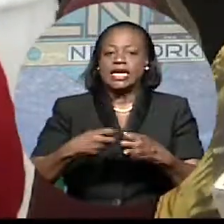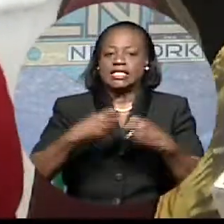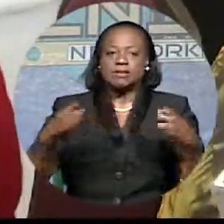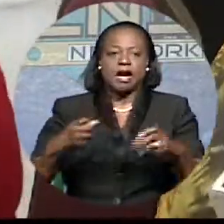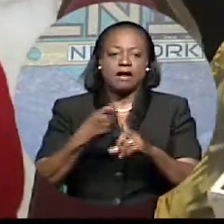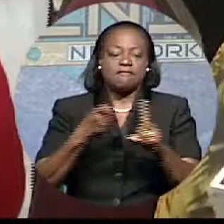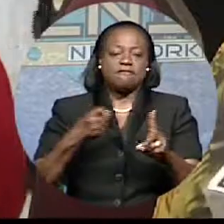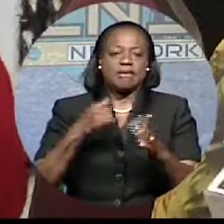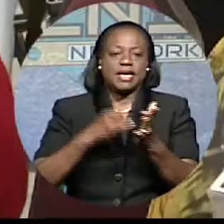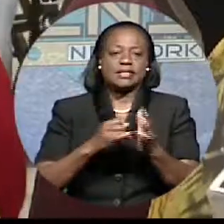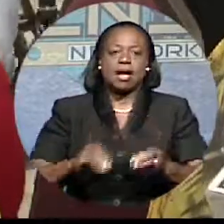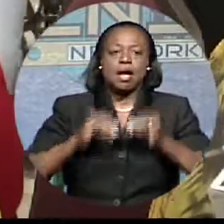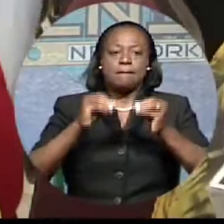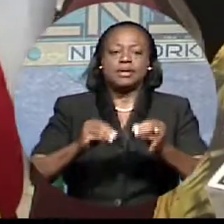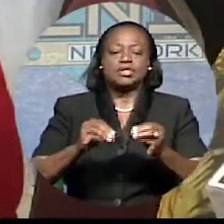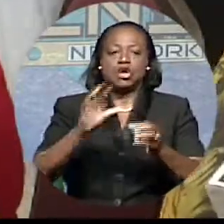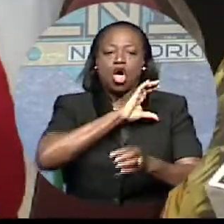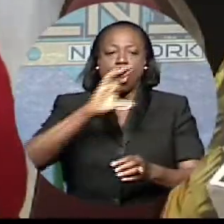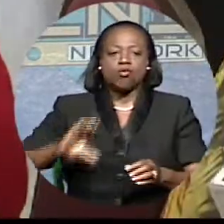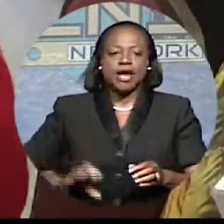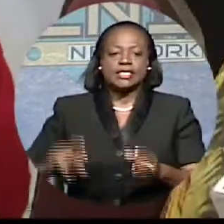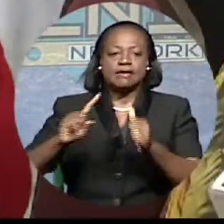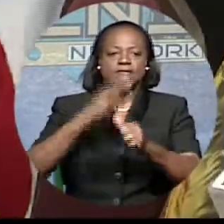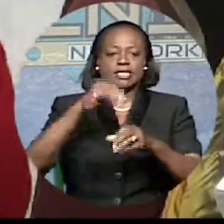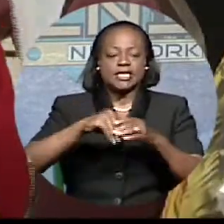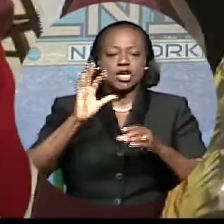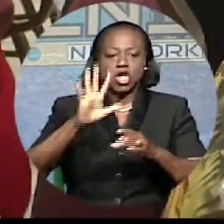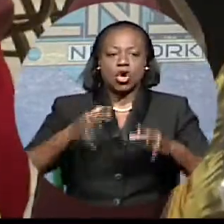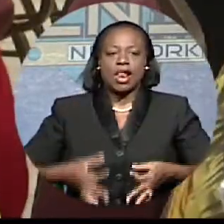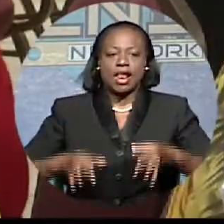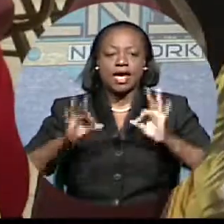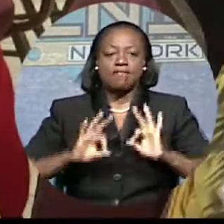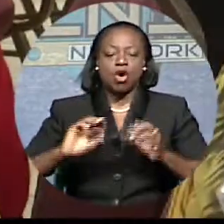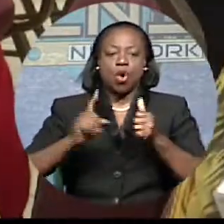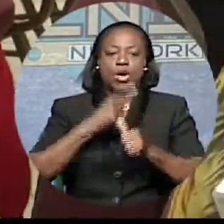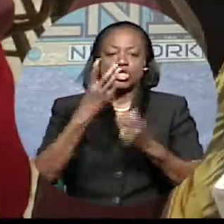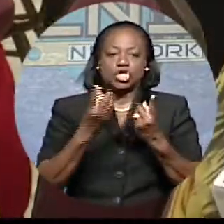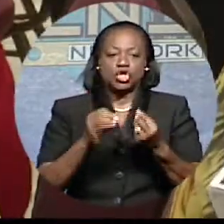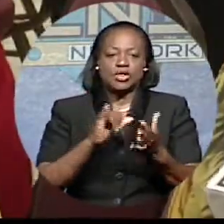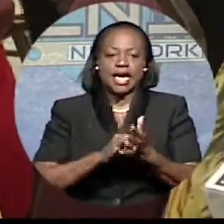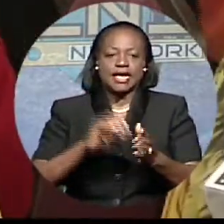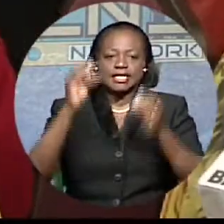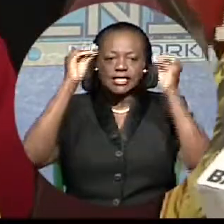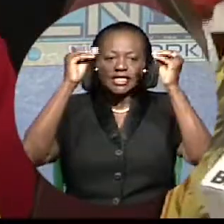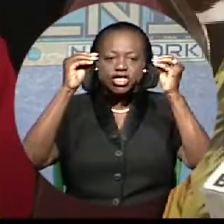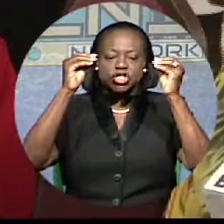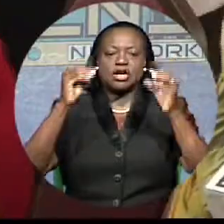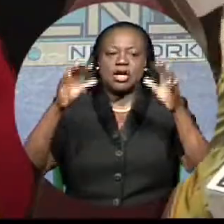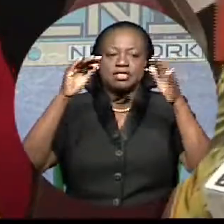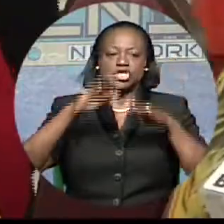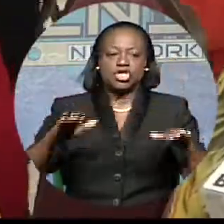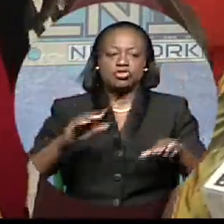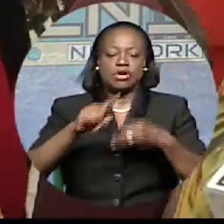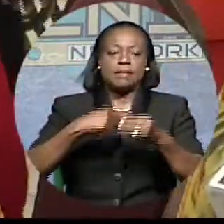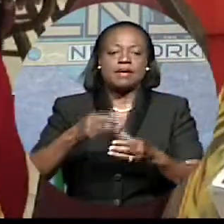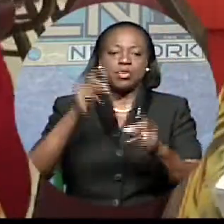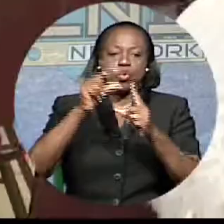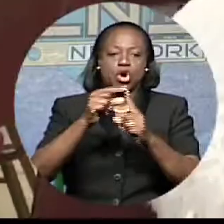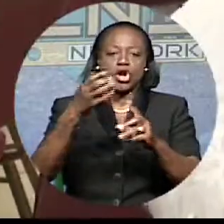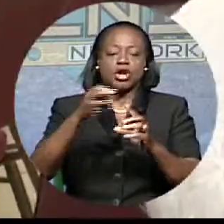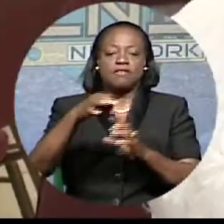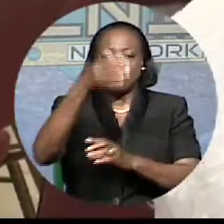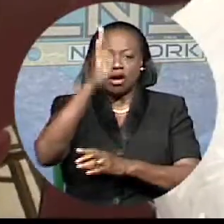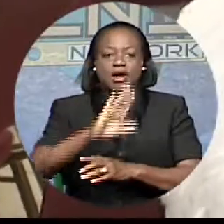put Christ first in your life. And when you put Him first in your life, you teach your children about the Word of God. They may stray, but they will come